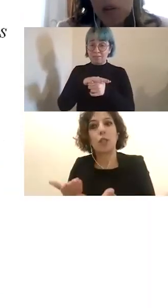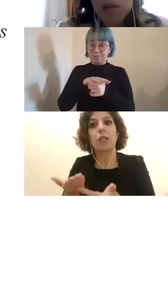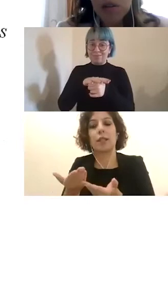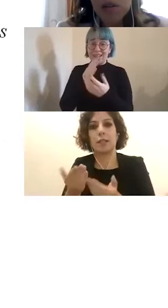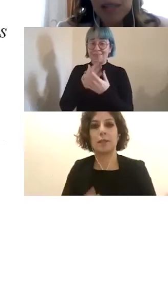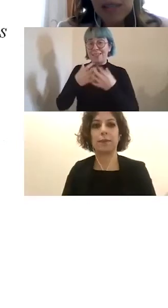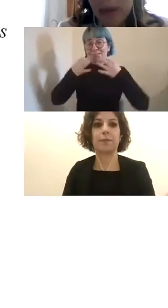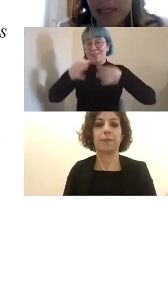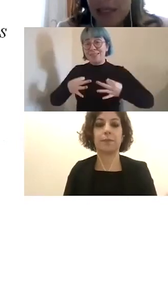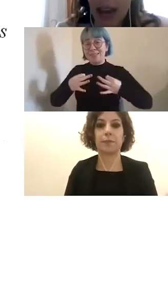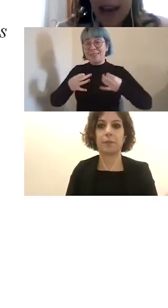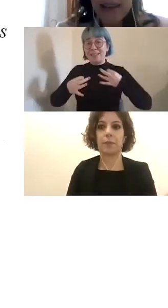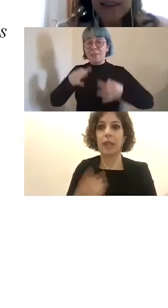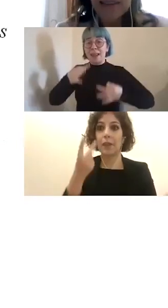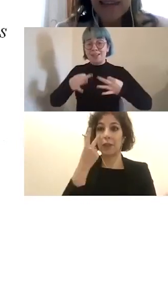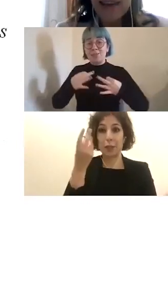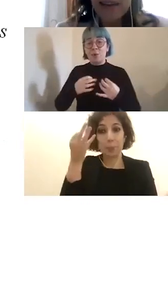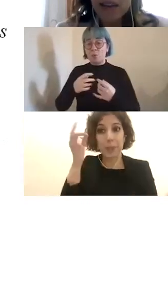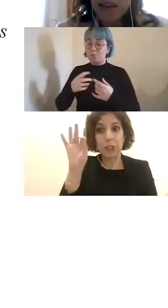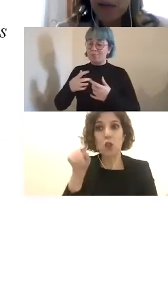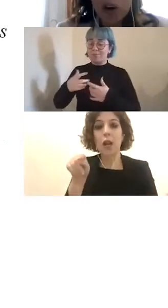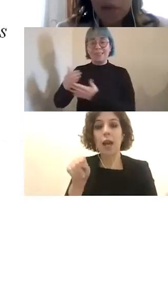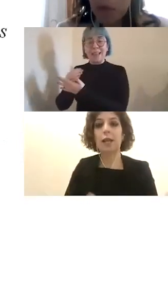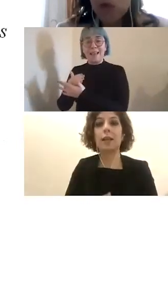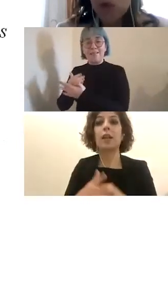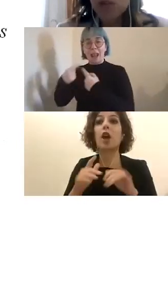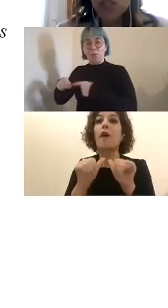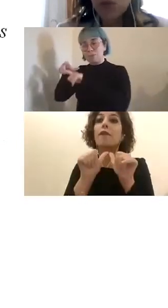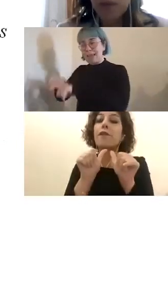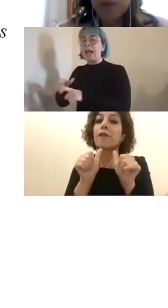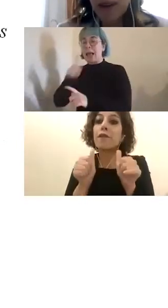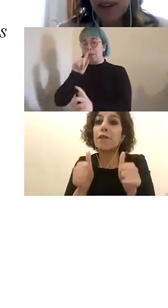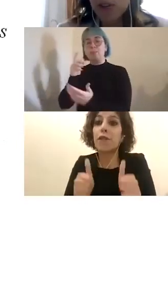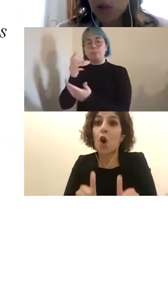political asylum can be granted. In particular,